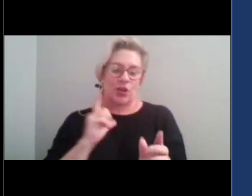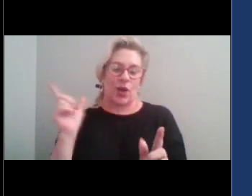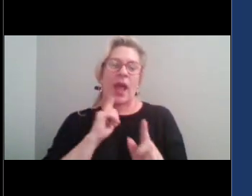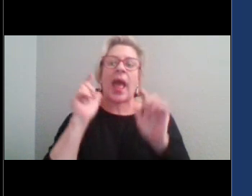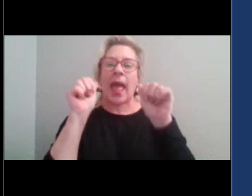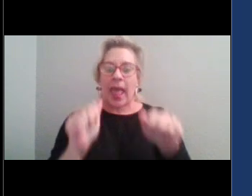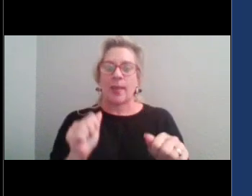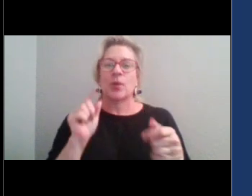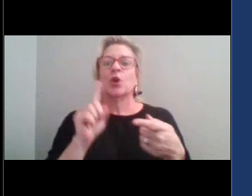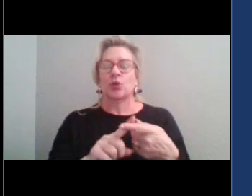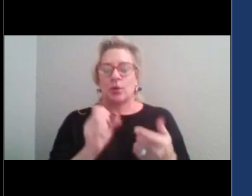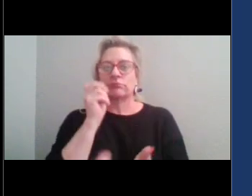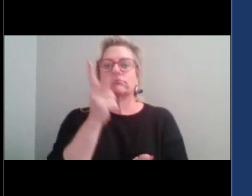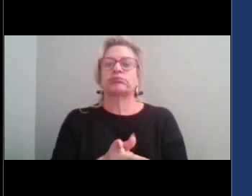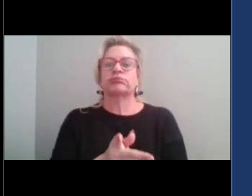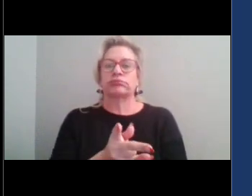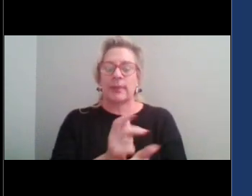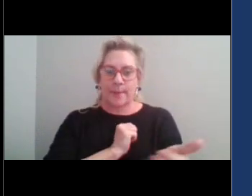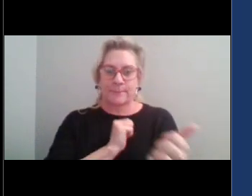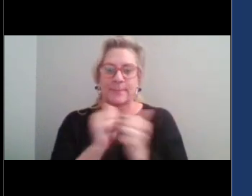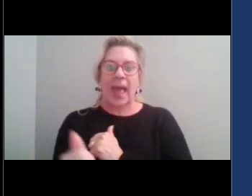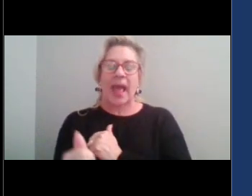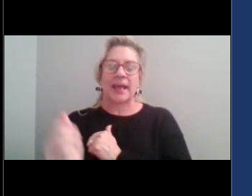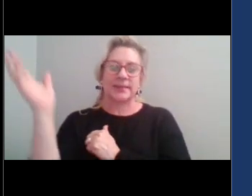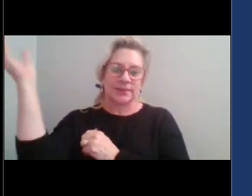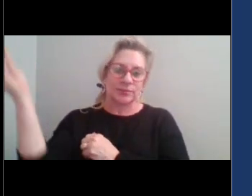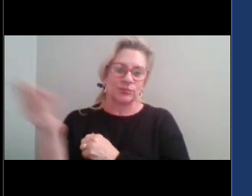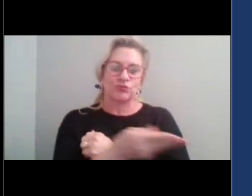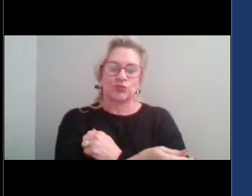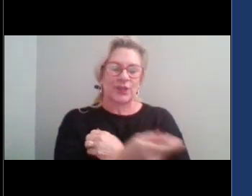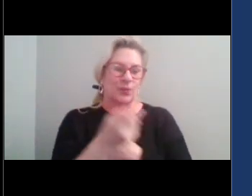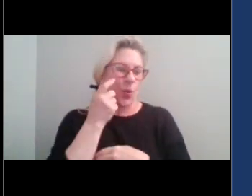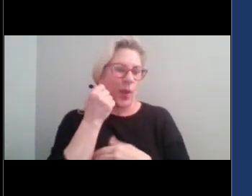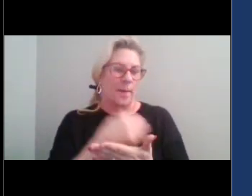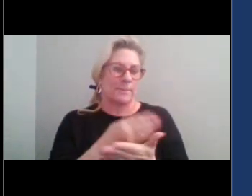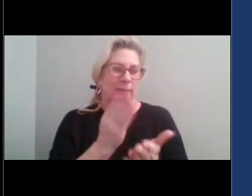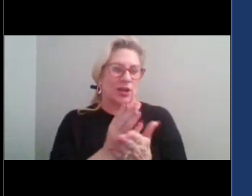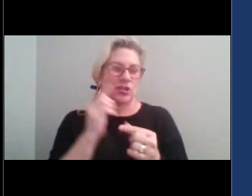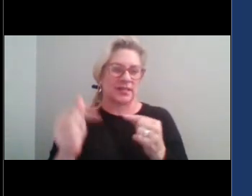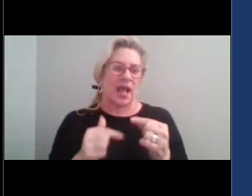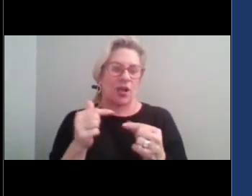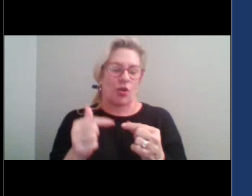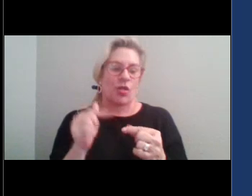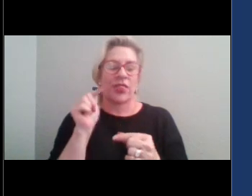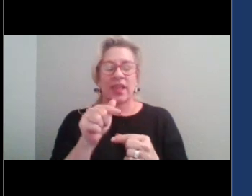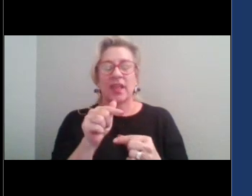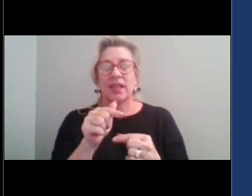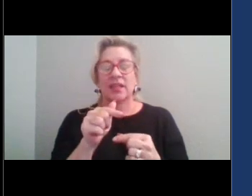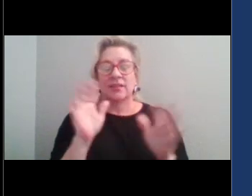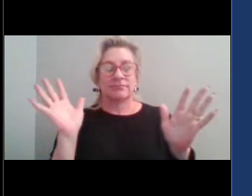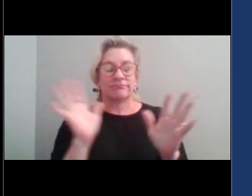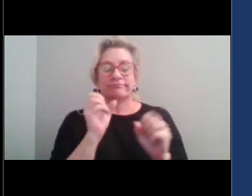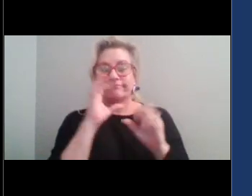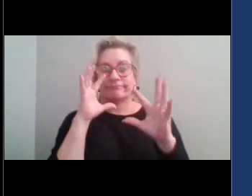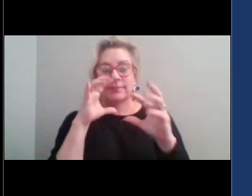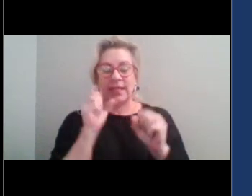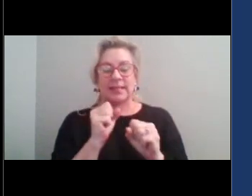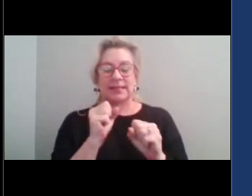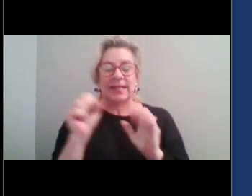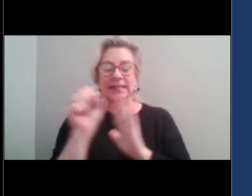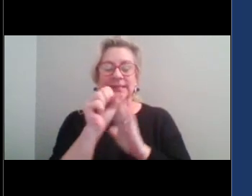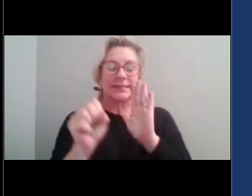to get passed and move forward in this most recent budget cycle. These record levels of state and federal